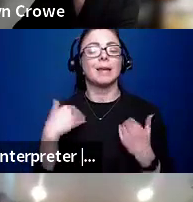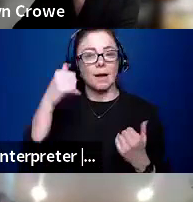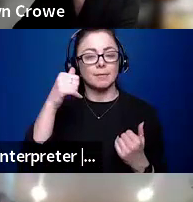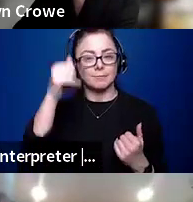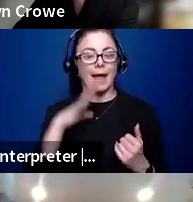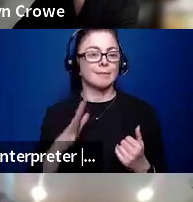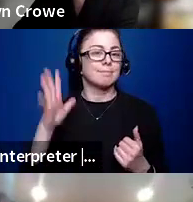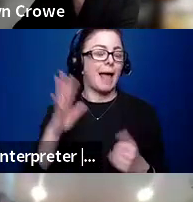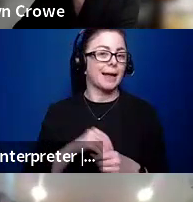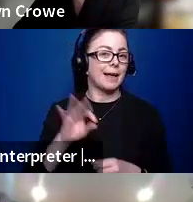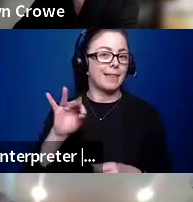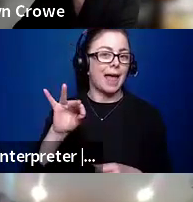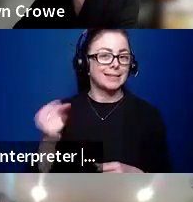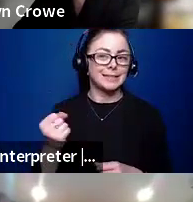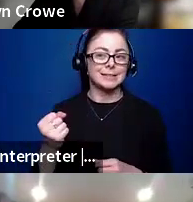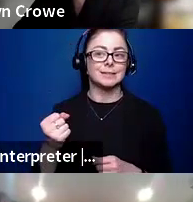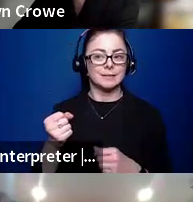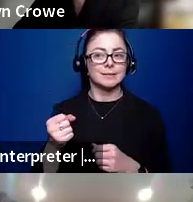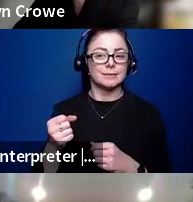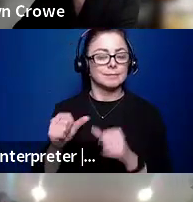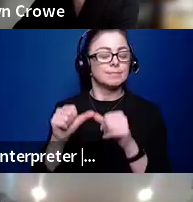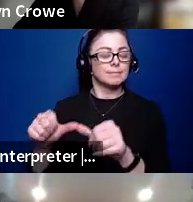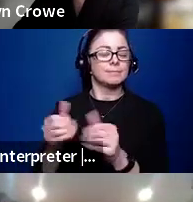the 90s and had his whole career through school,